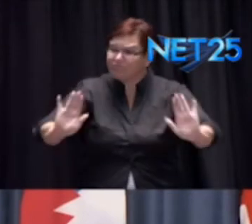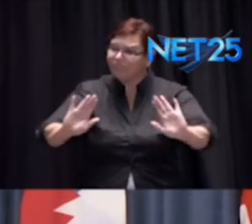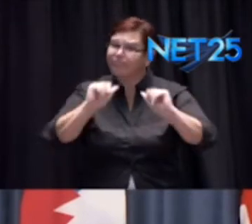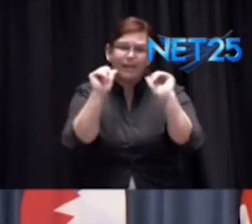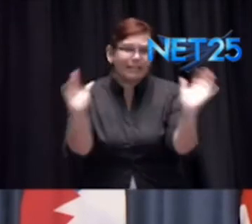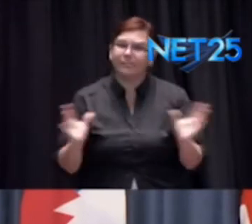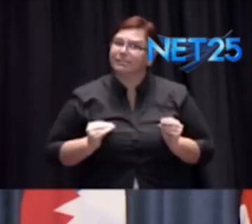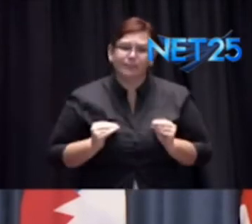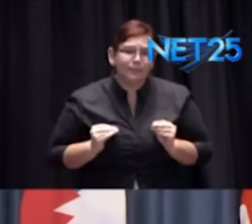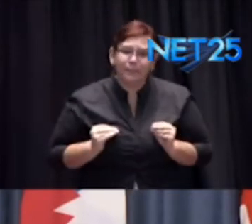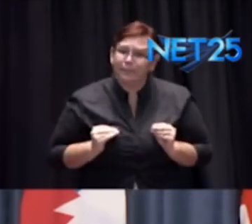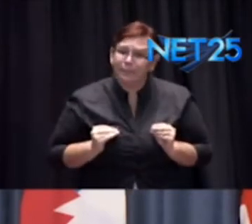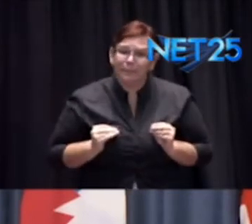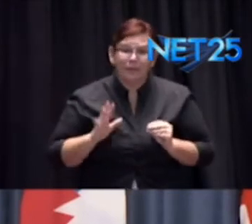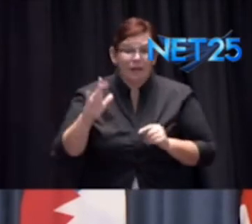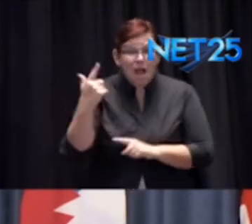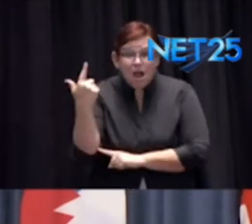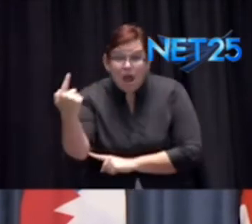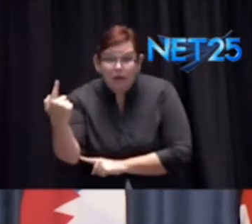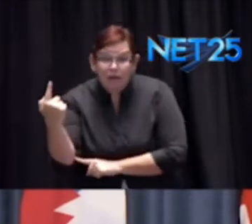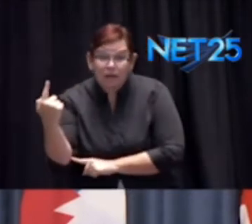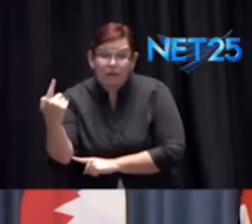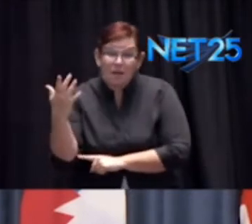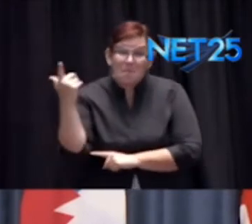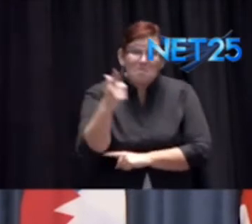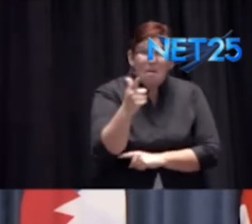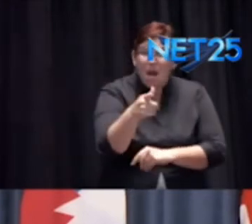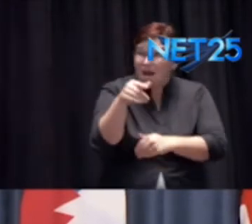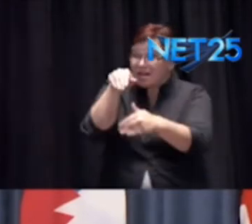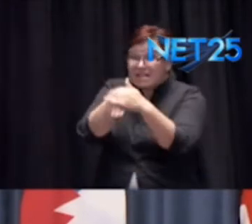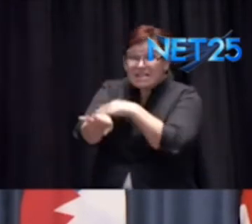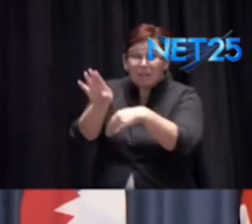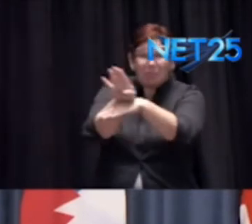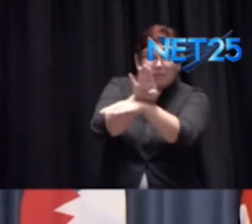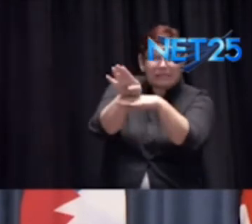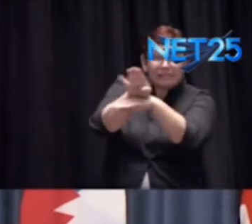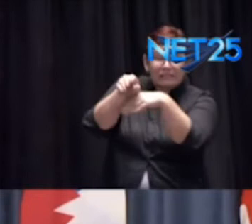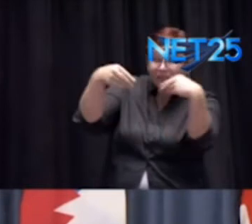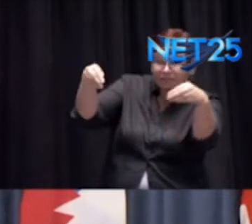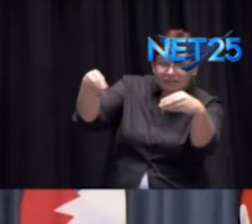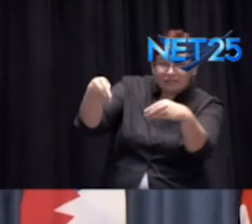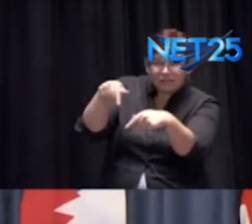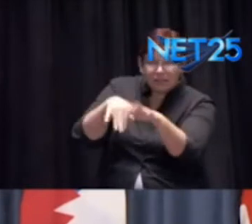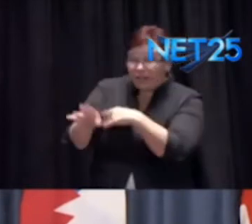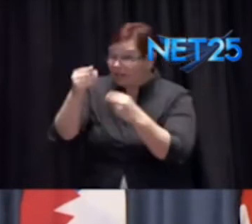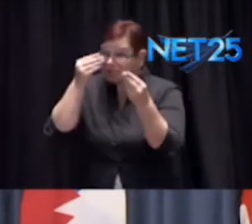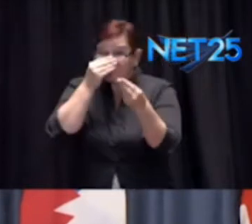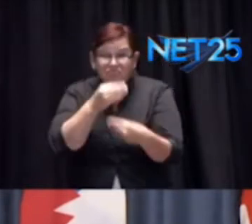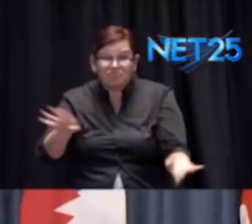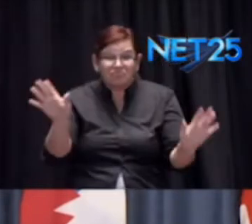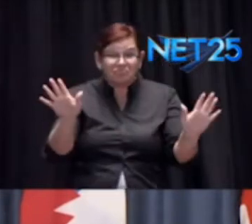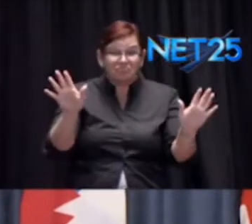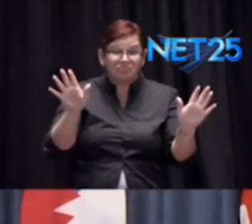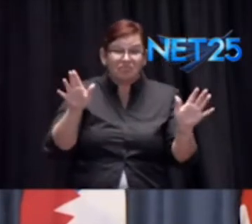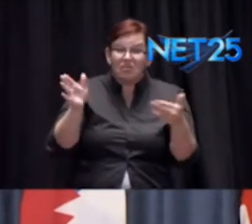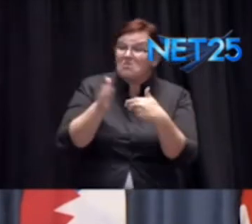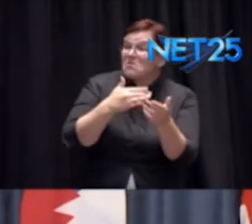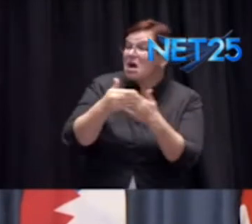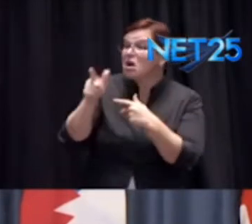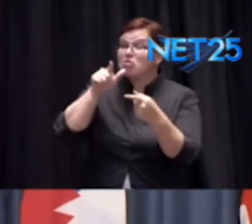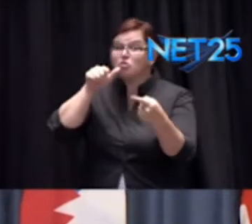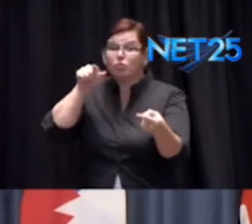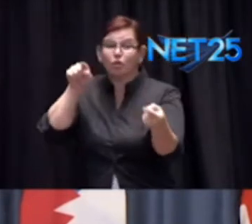a gun into a crowded bakery is incredibly dangerous. It is reckless. It demonstrates an absolute disregard for